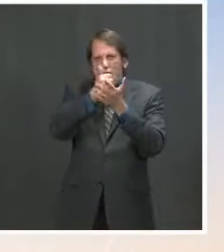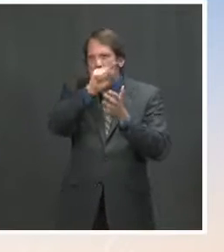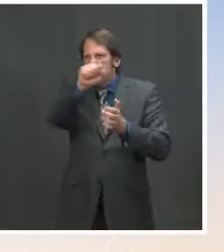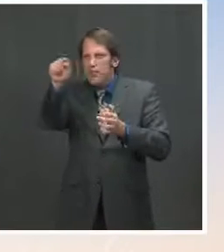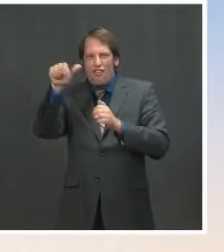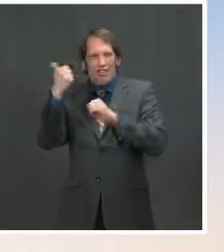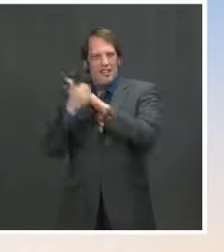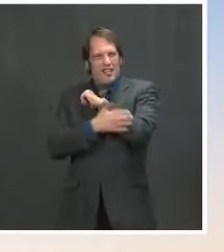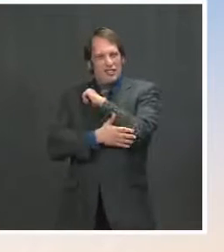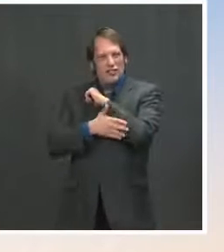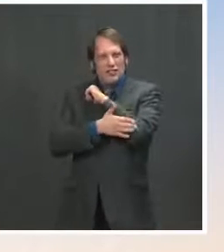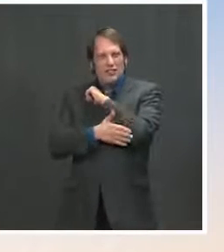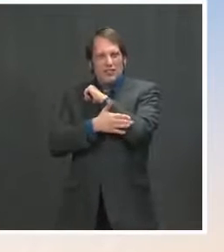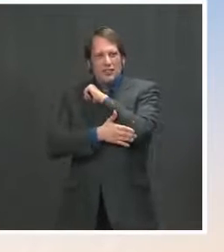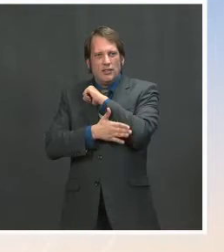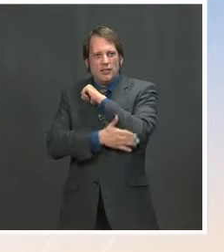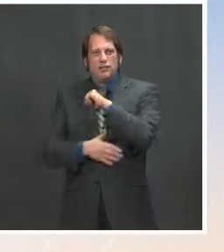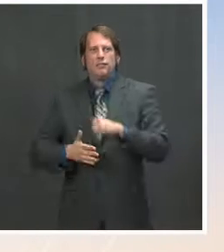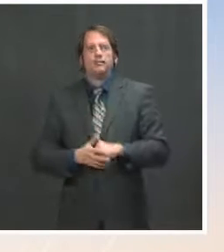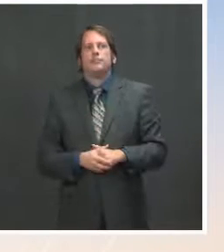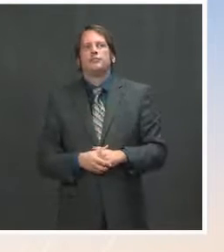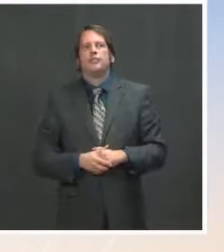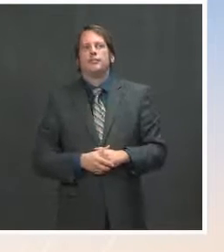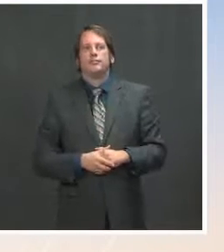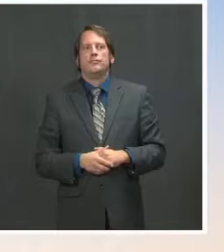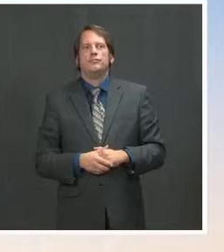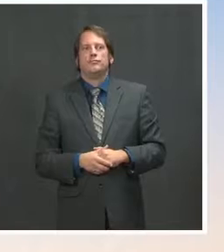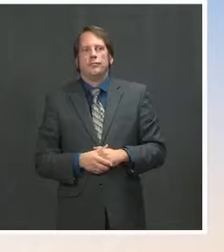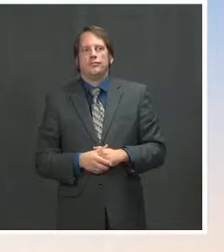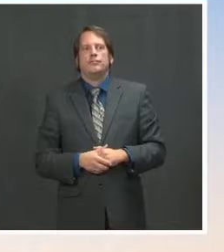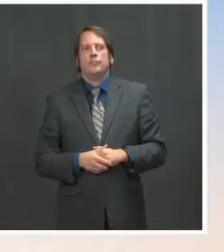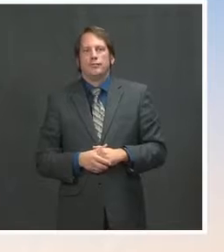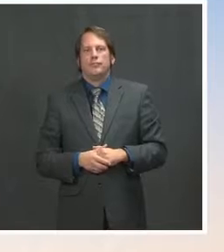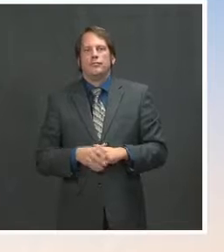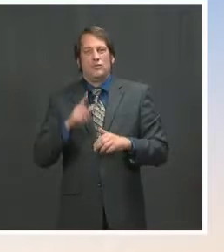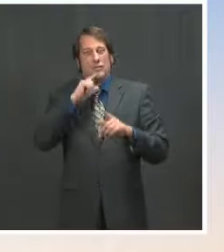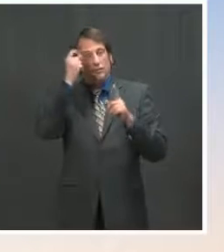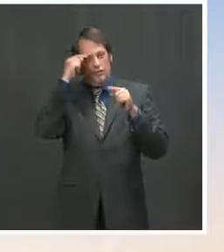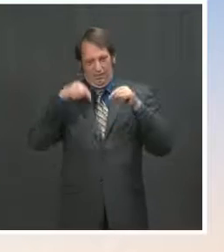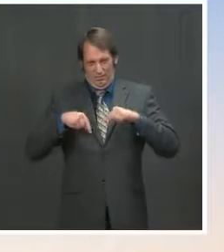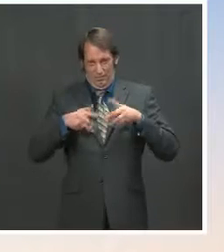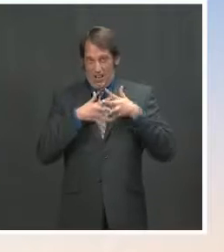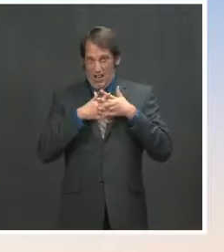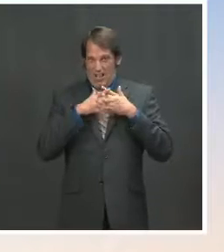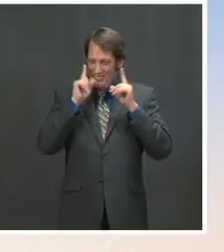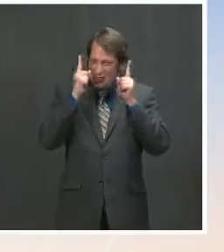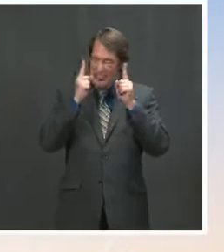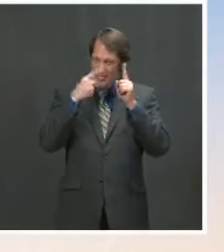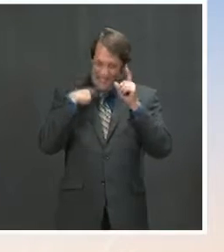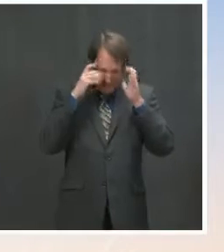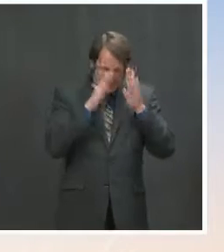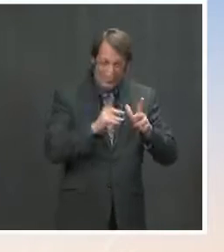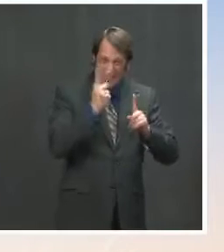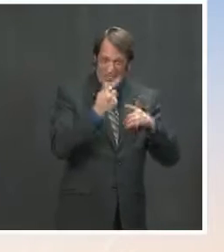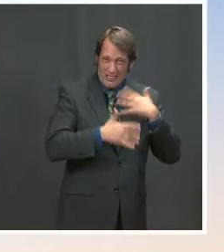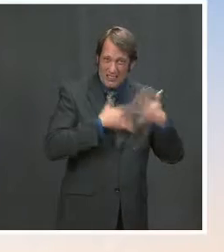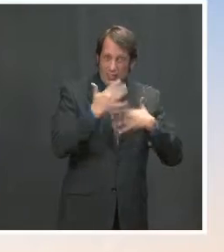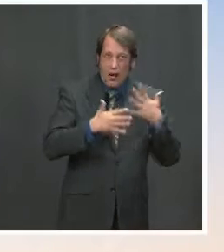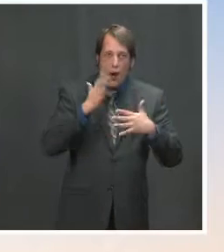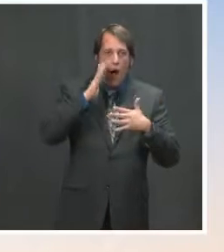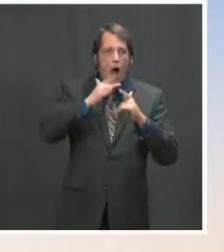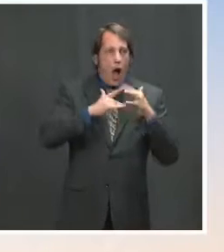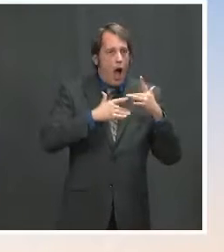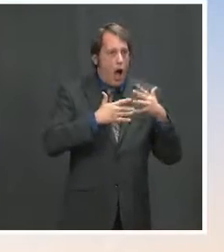steps that will help get the pandemic under control. We don't have anything further in terms of next steps or a